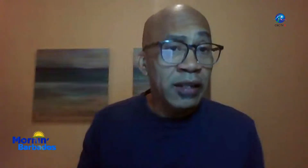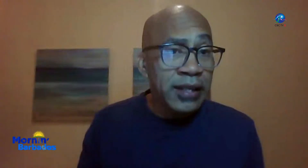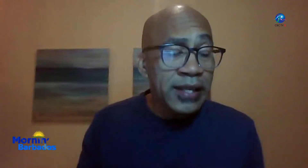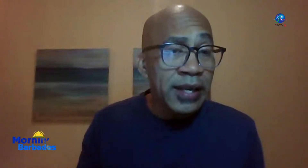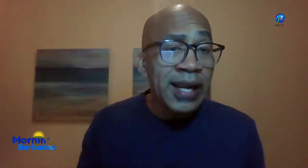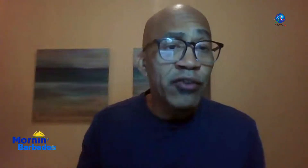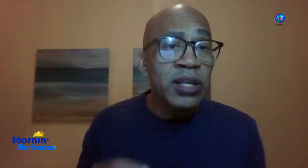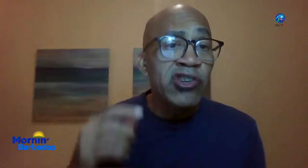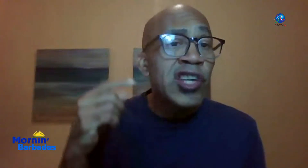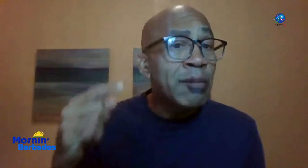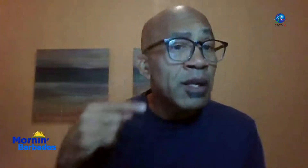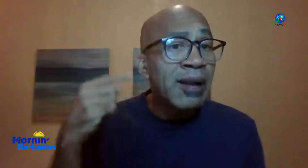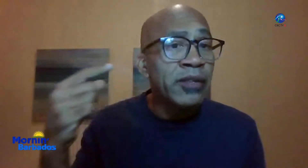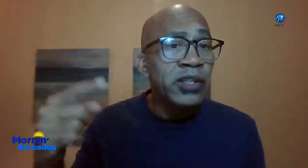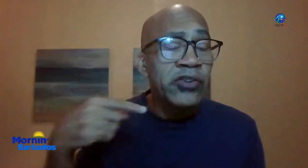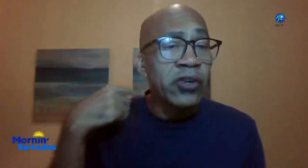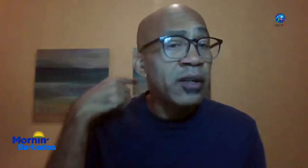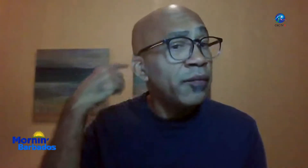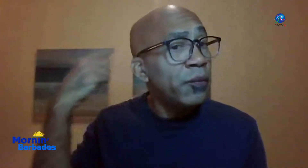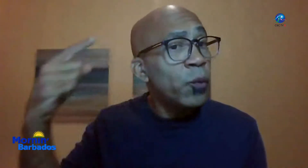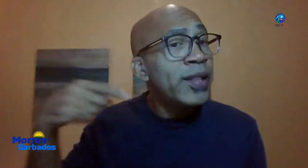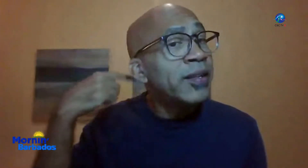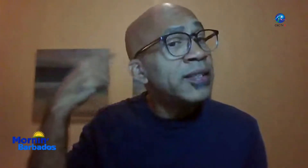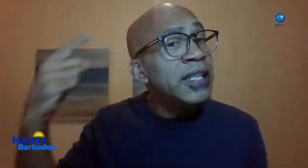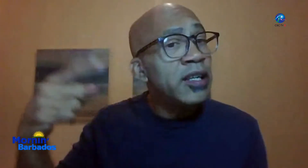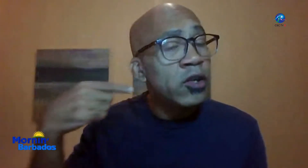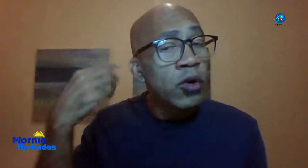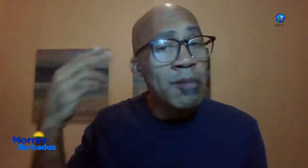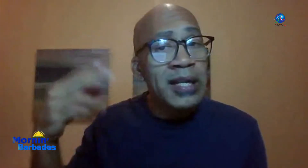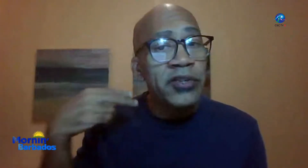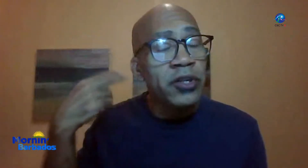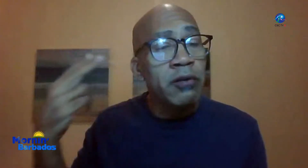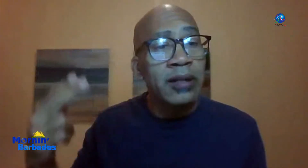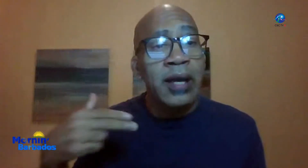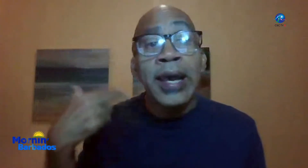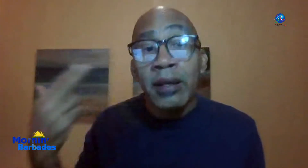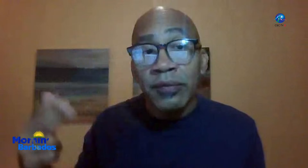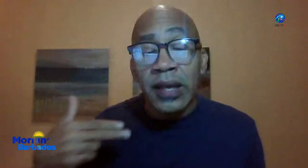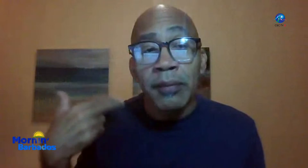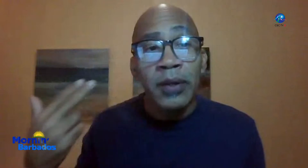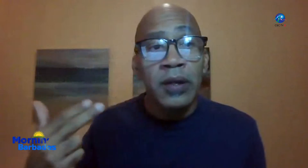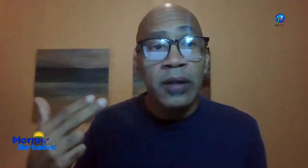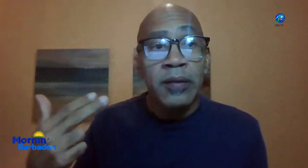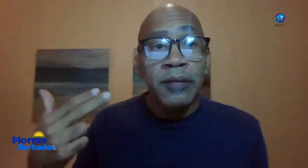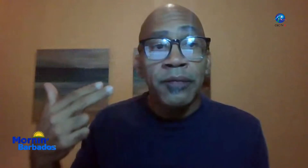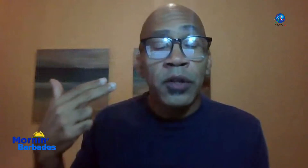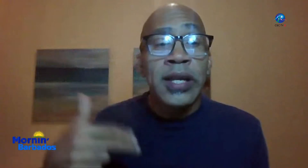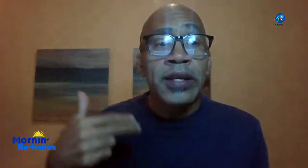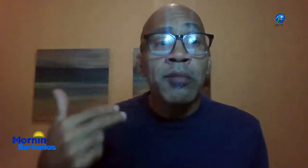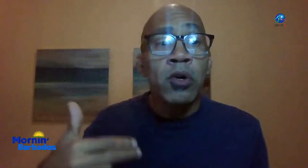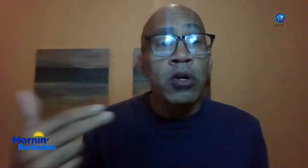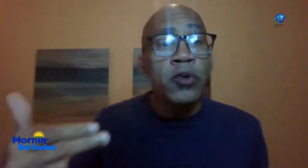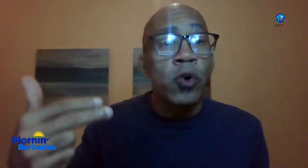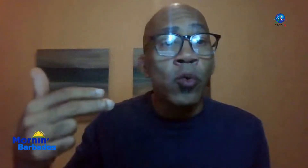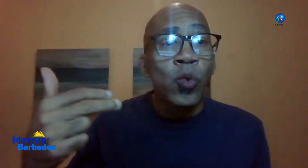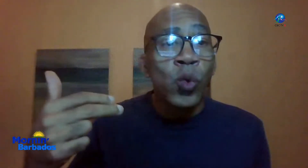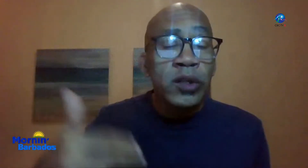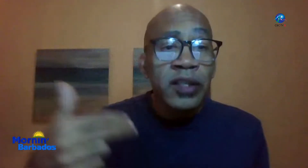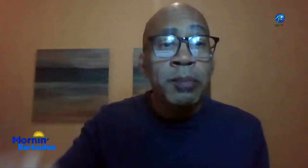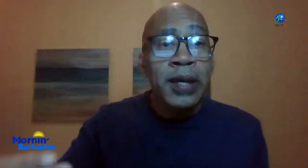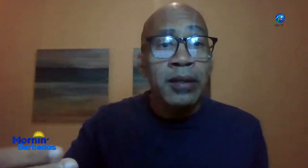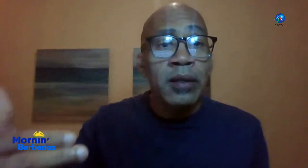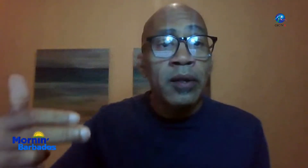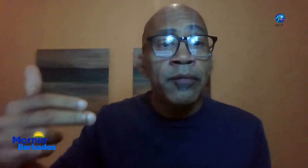said, take the lead and actually shape the conversation with the CEO or managing director ahead of time to let him or her